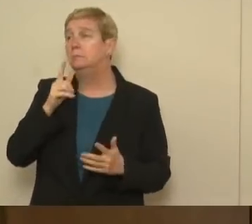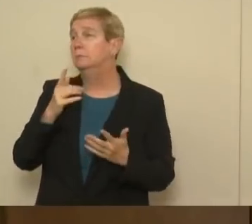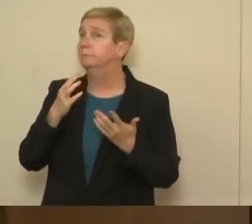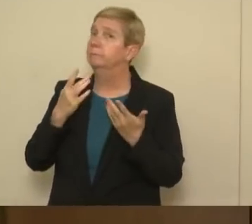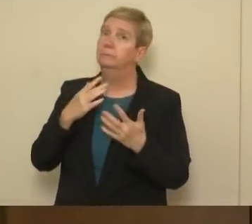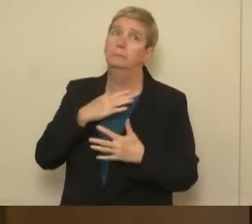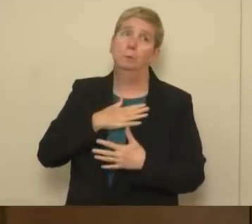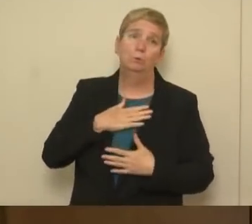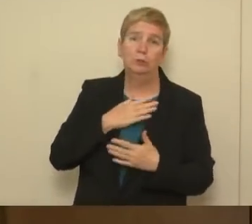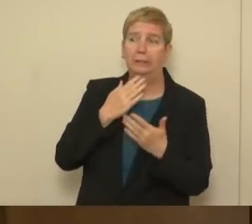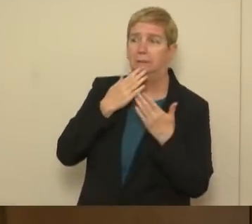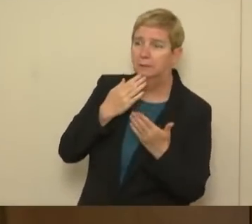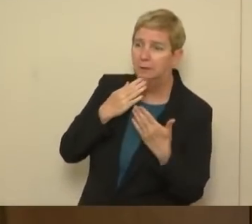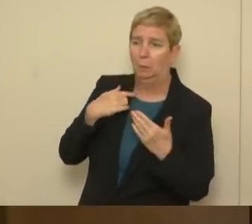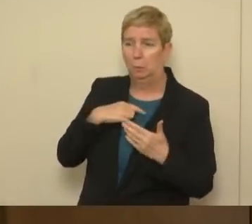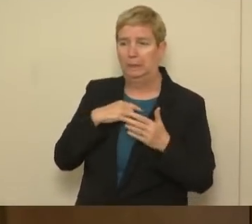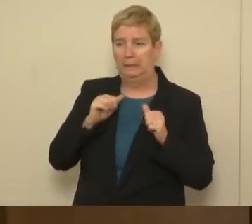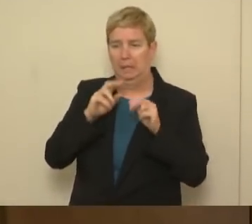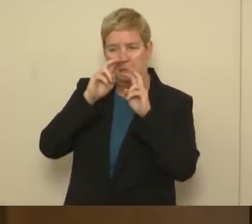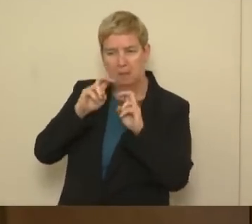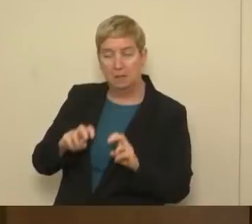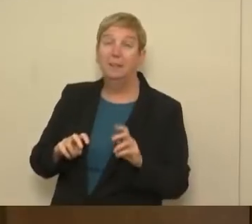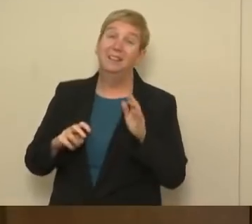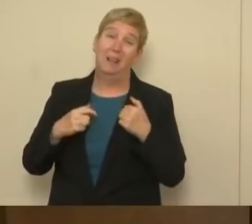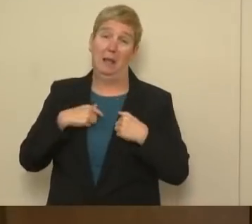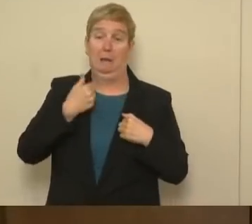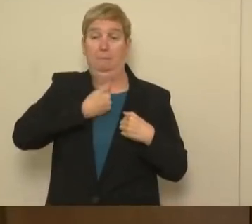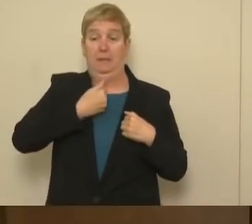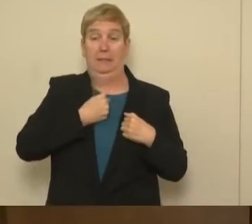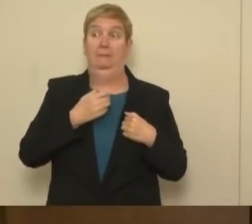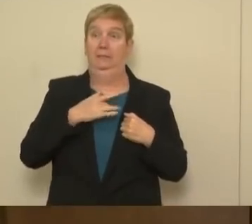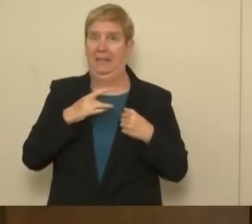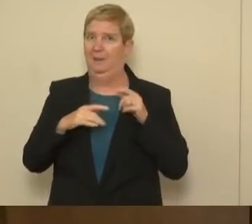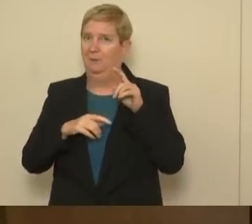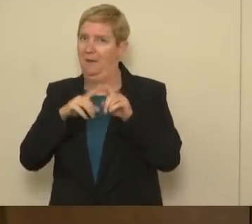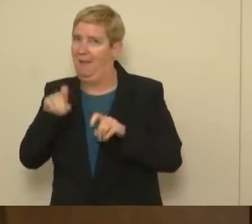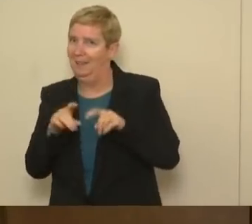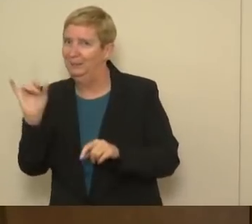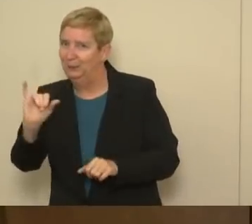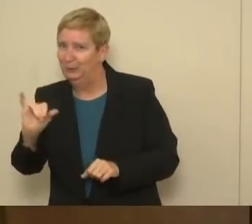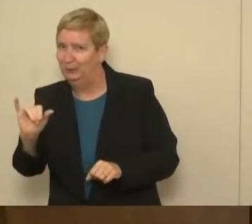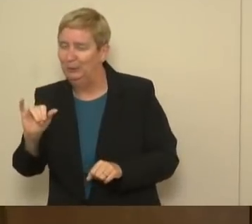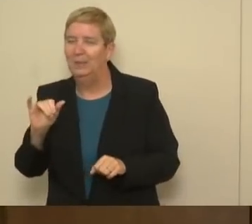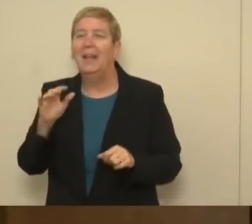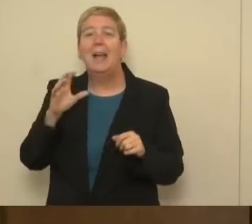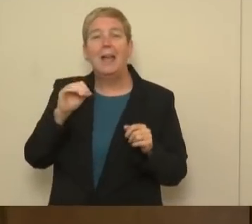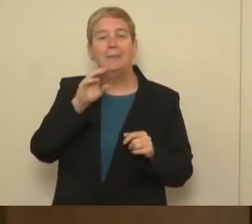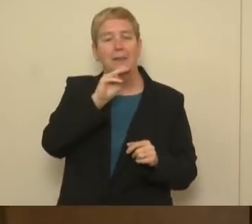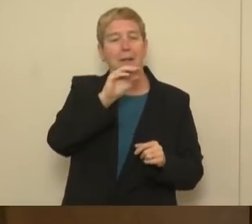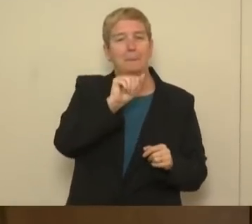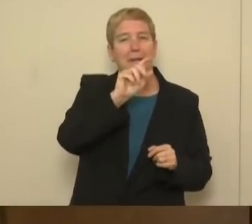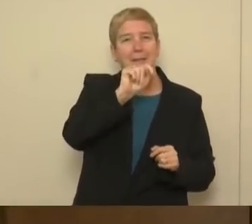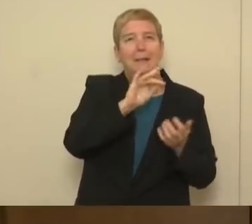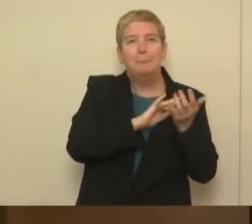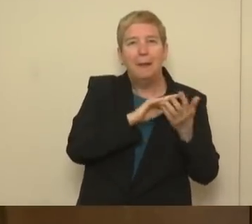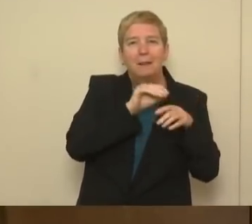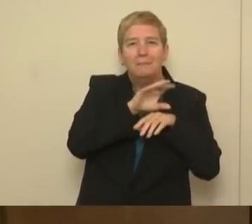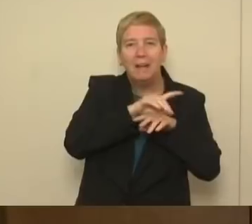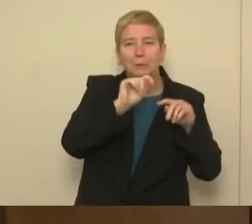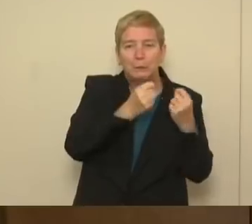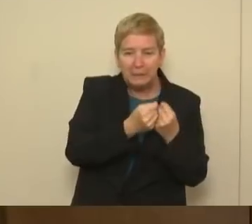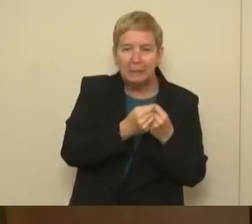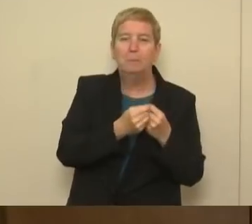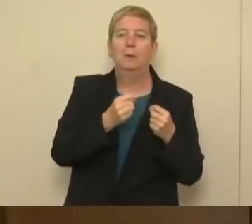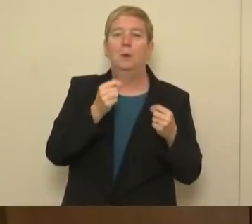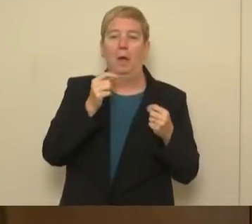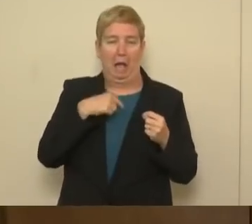have an opportunity to look, and I often ask questions in the same way, and it causes the MAT to educate